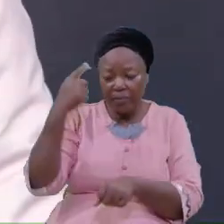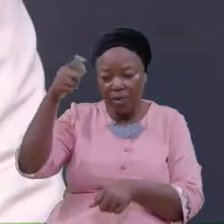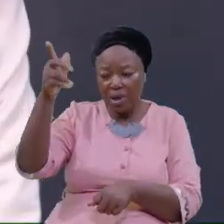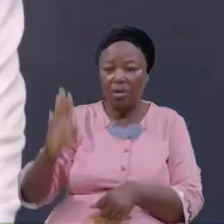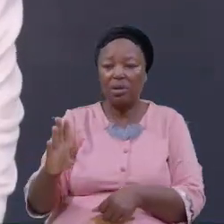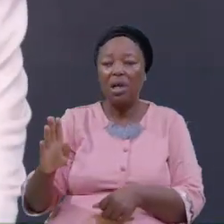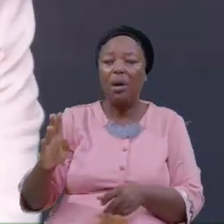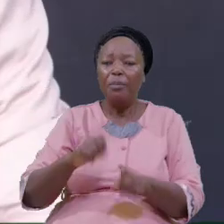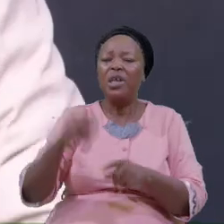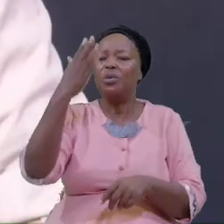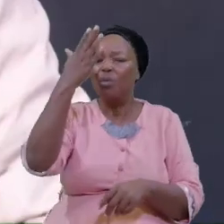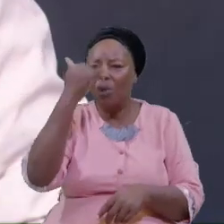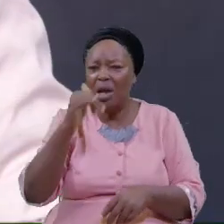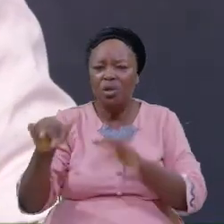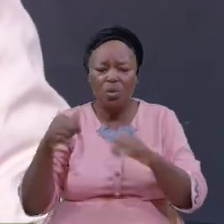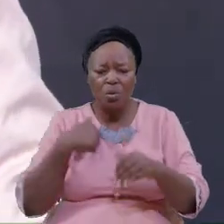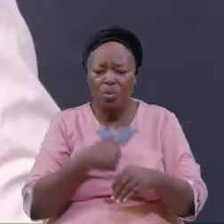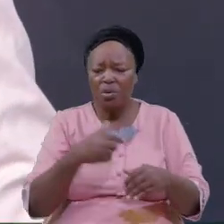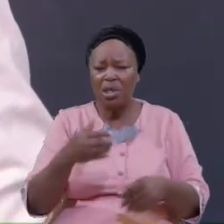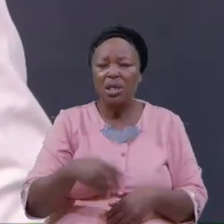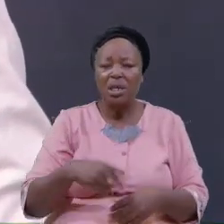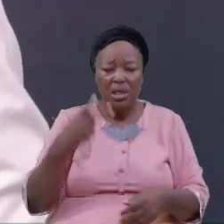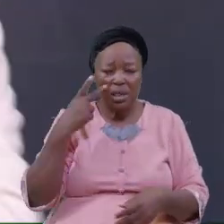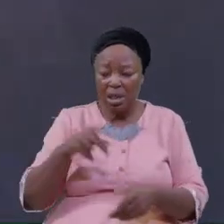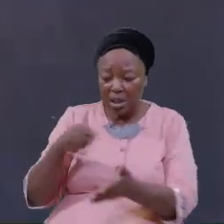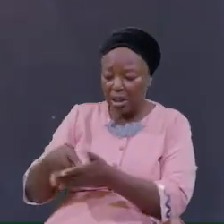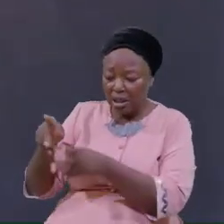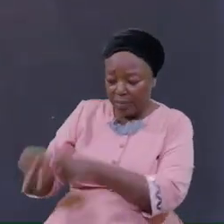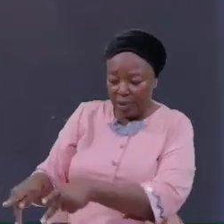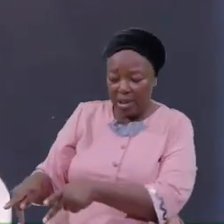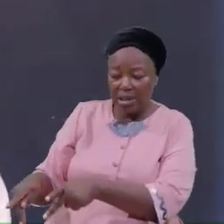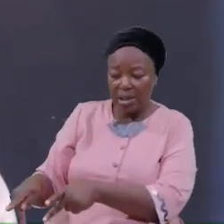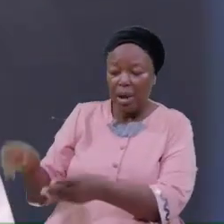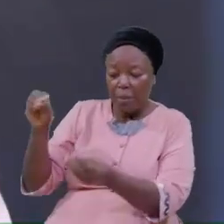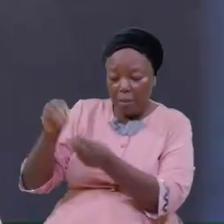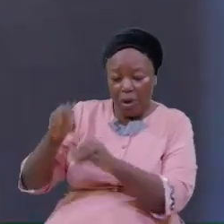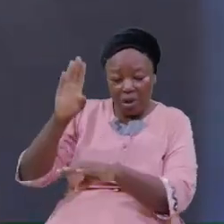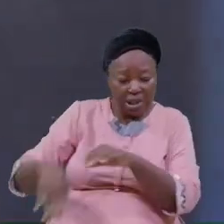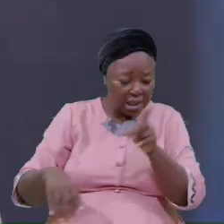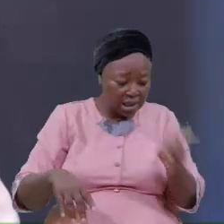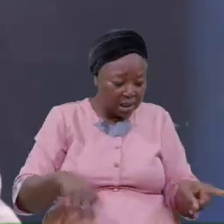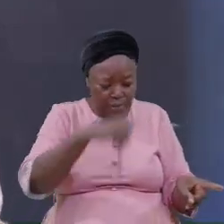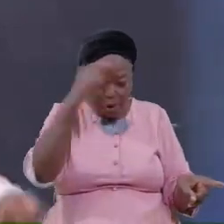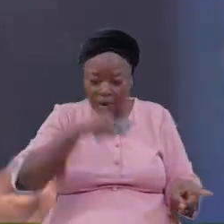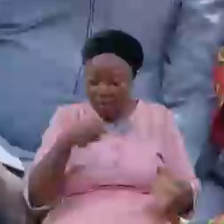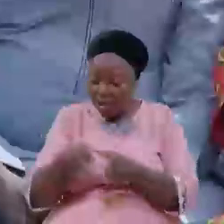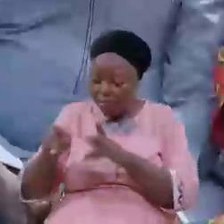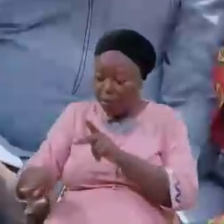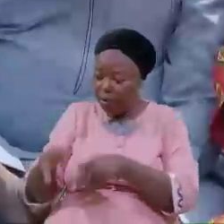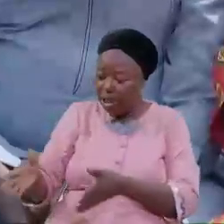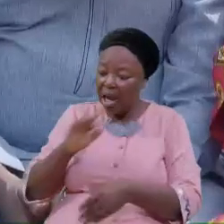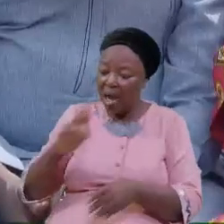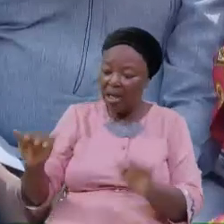more recognition to the people from my tribe than the people who are not my tribe?